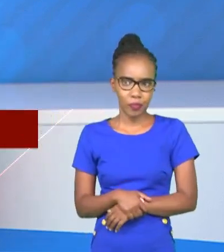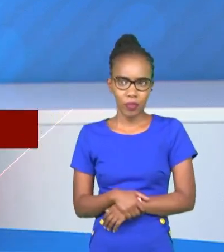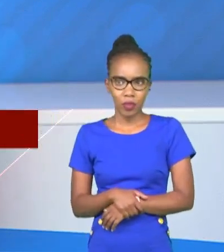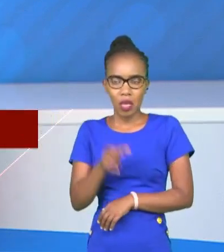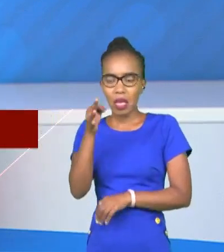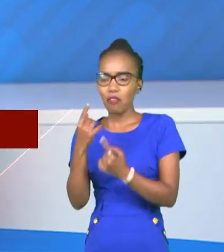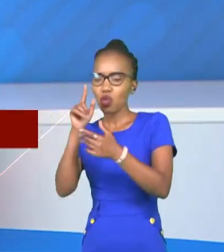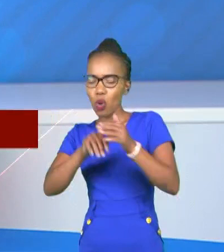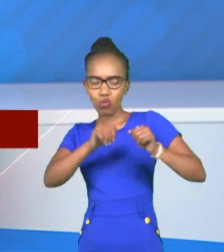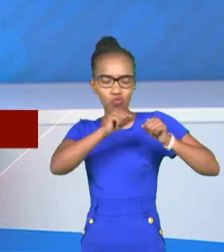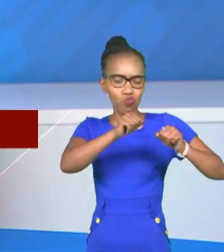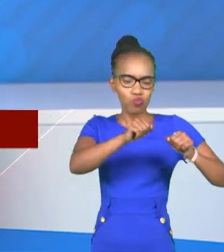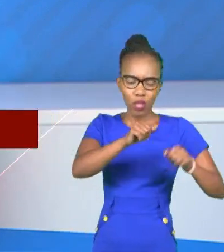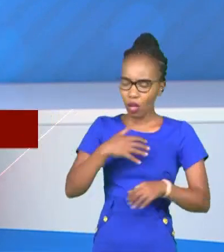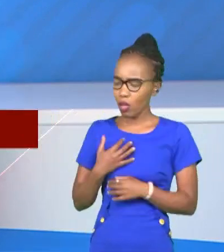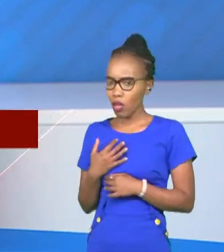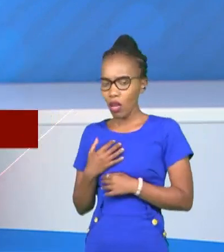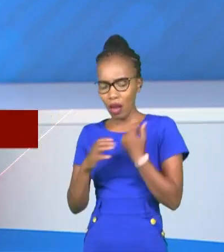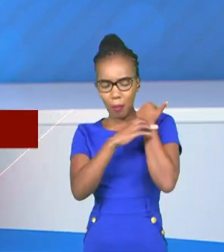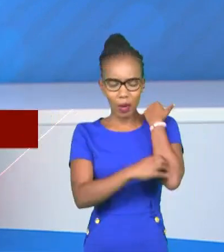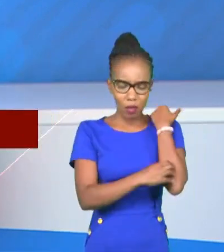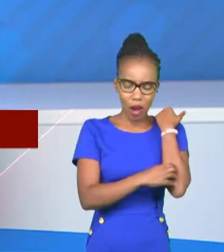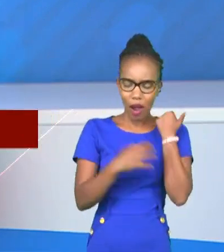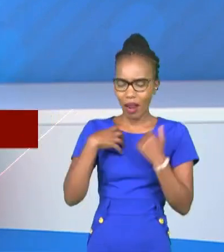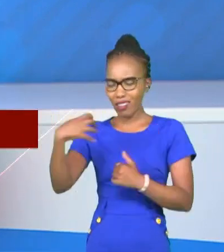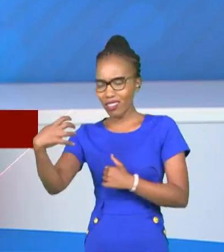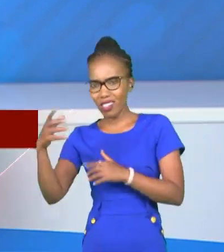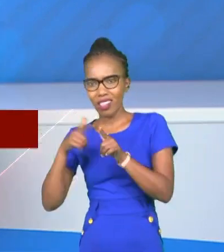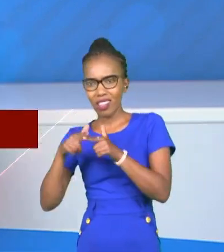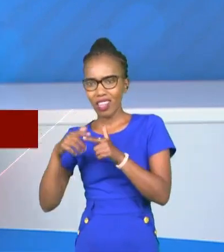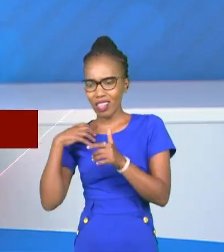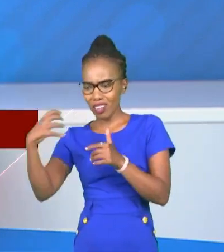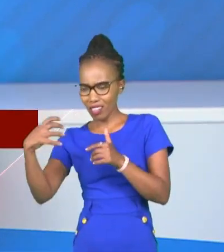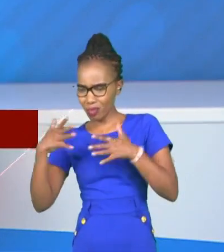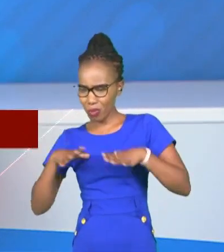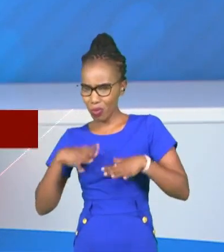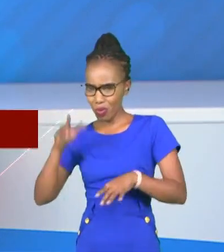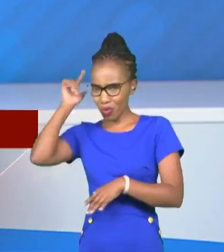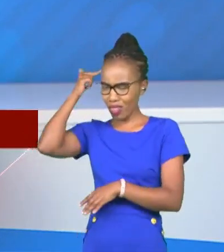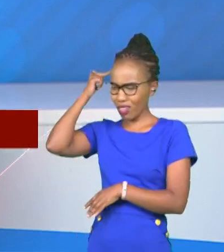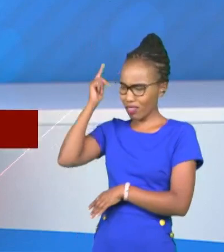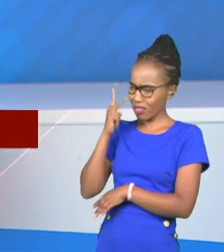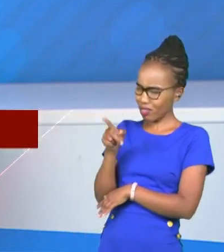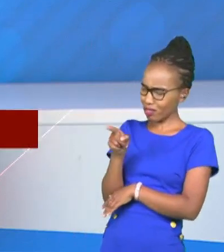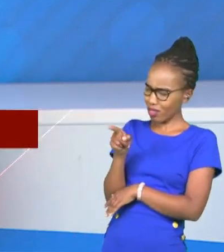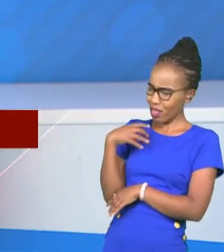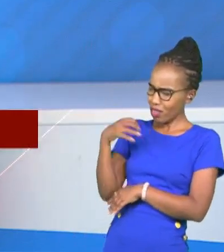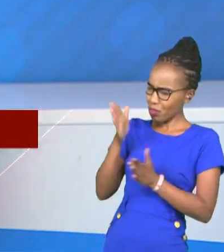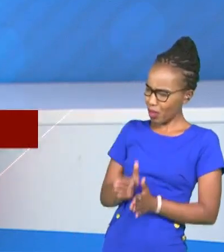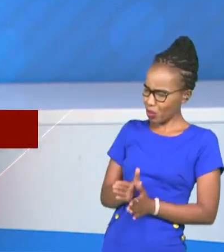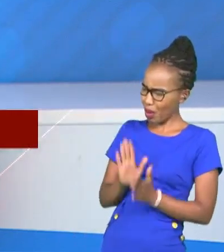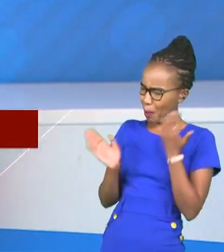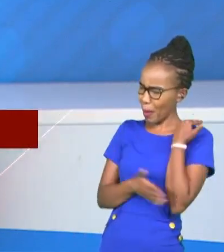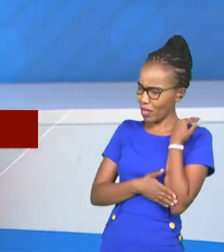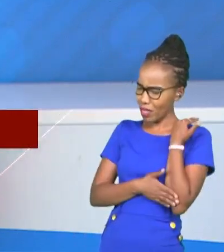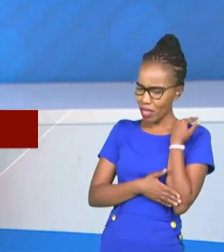you say dynasty and hustler, you are making people, those rich people, to be seen as they are bad people, and